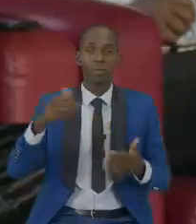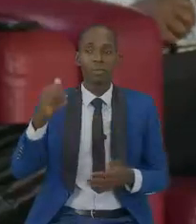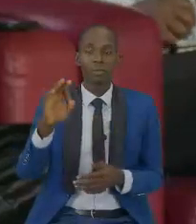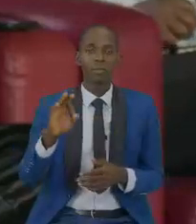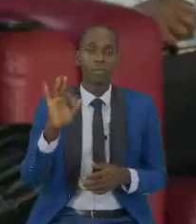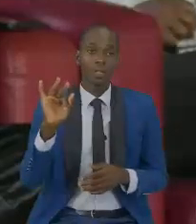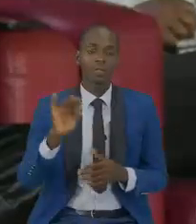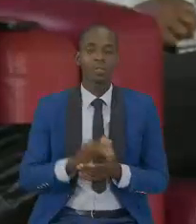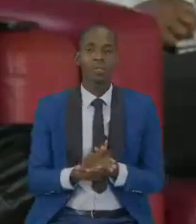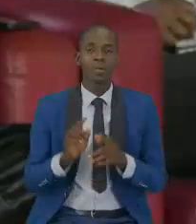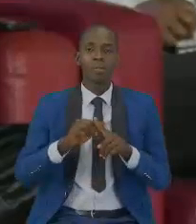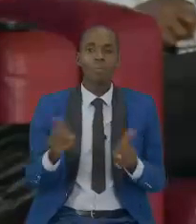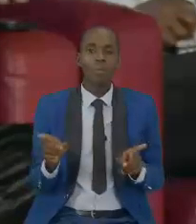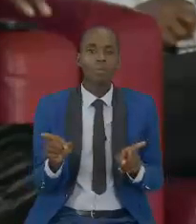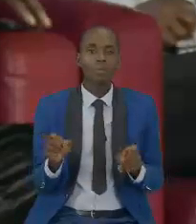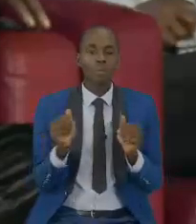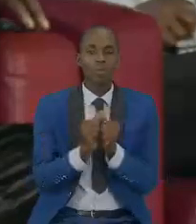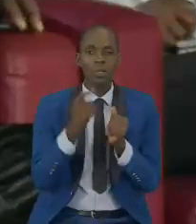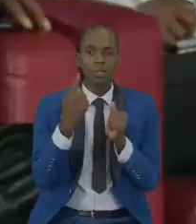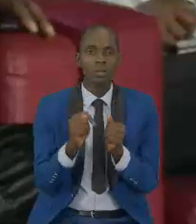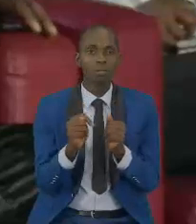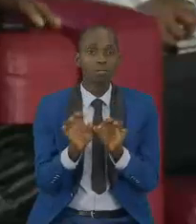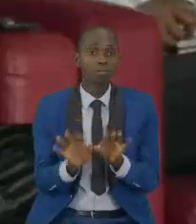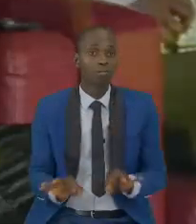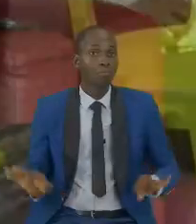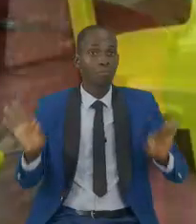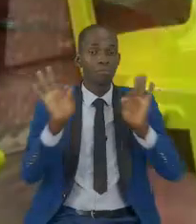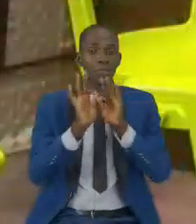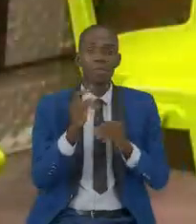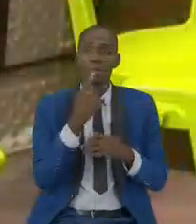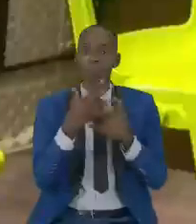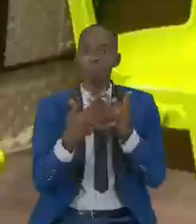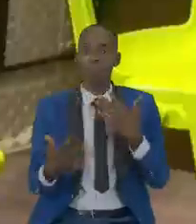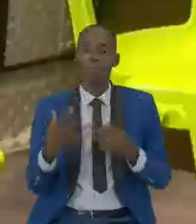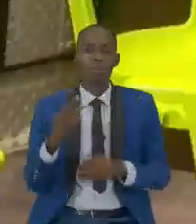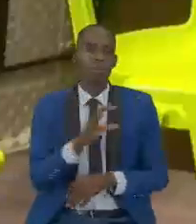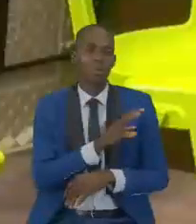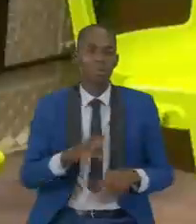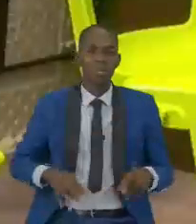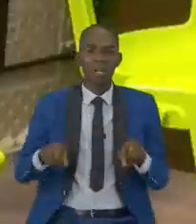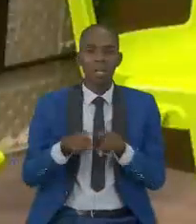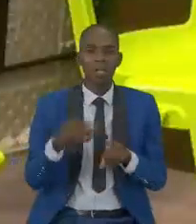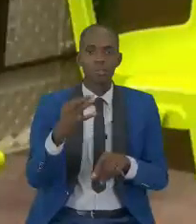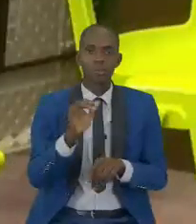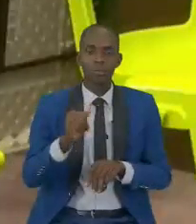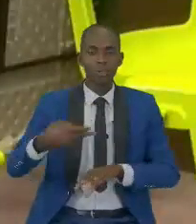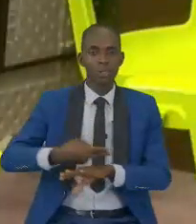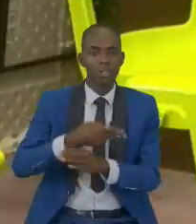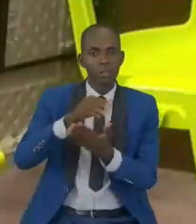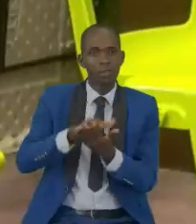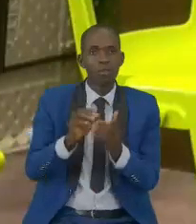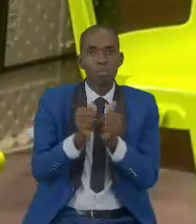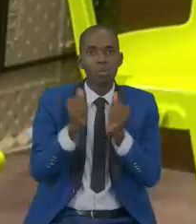but with the precious blood of Christ, as of a lamb without